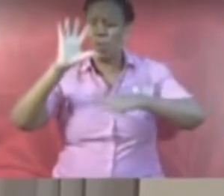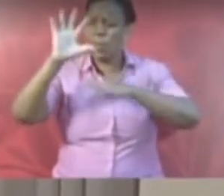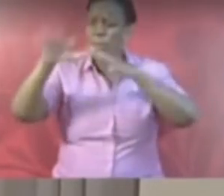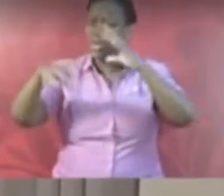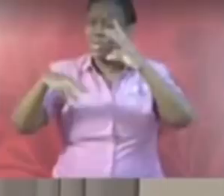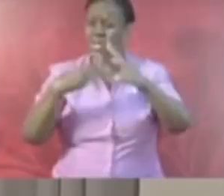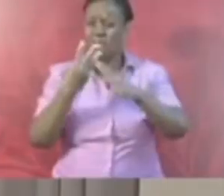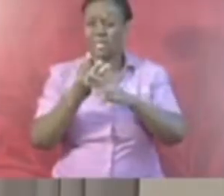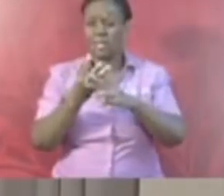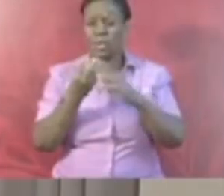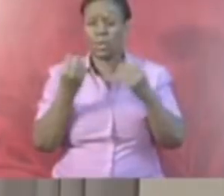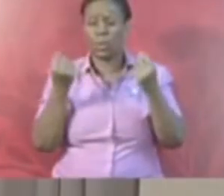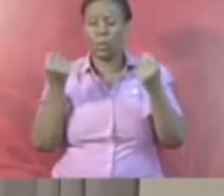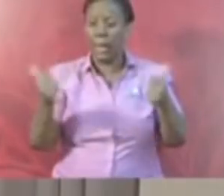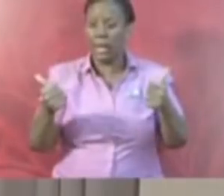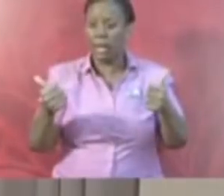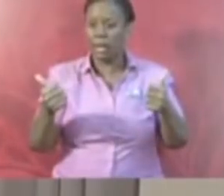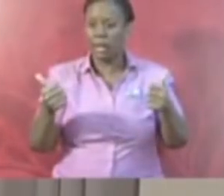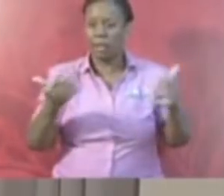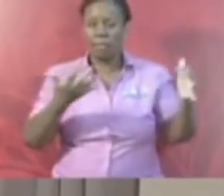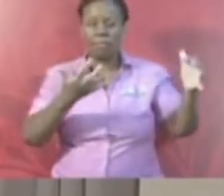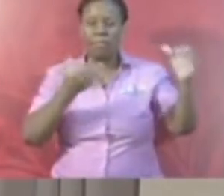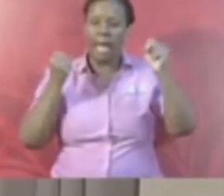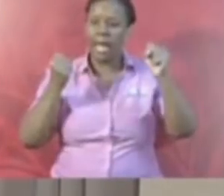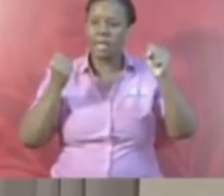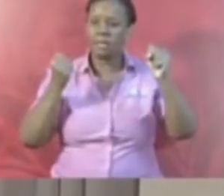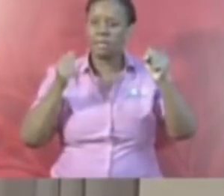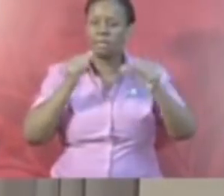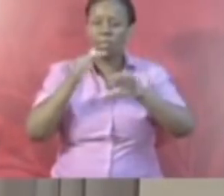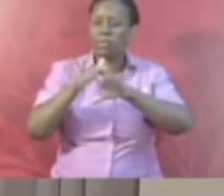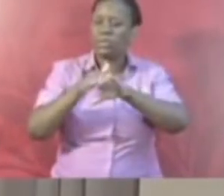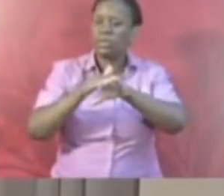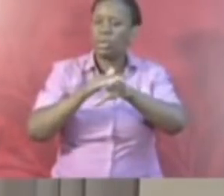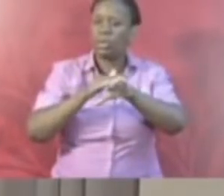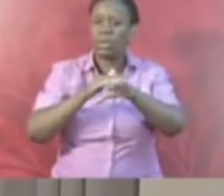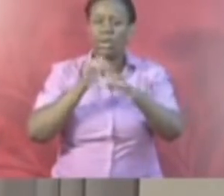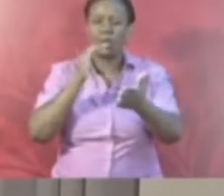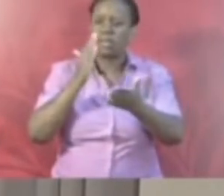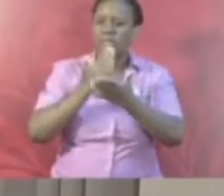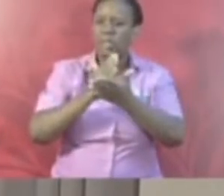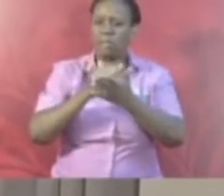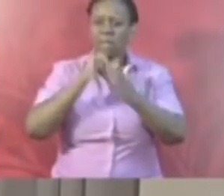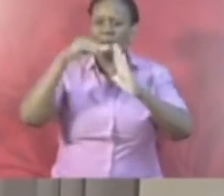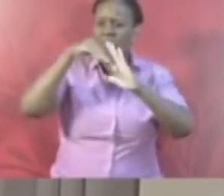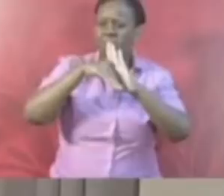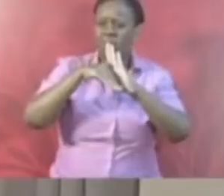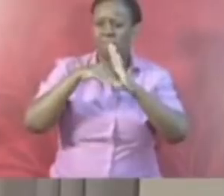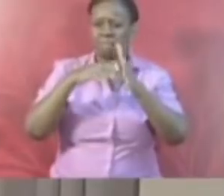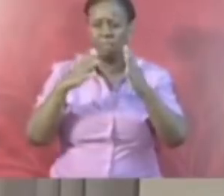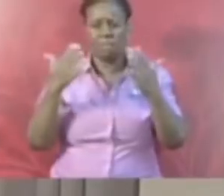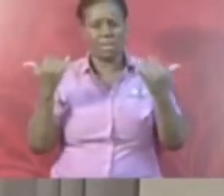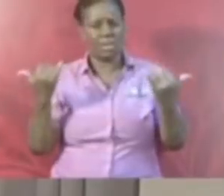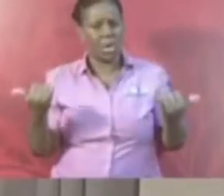slowing down. As a matter of fact, it is creeping up to the